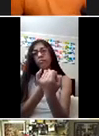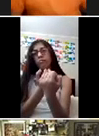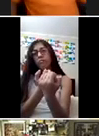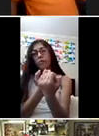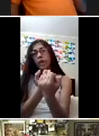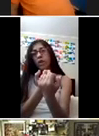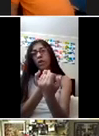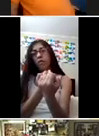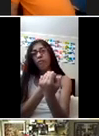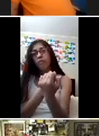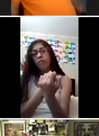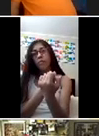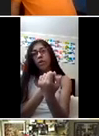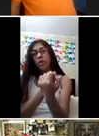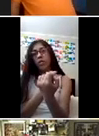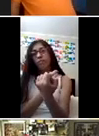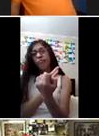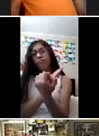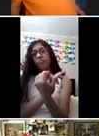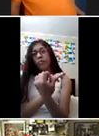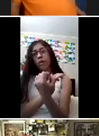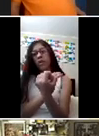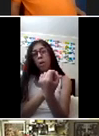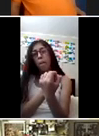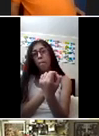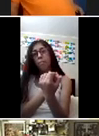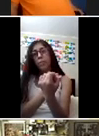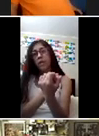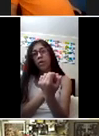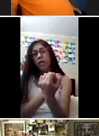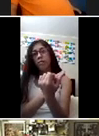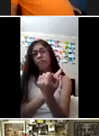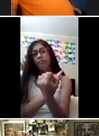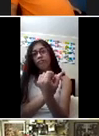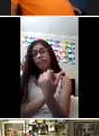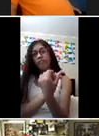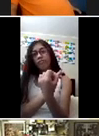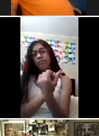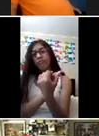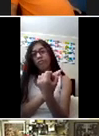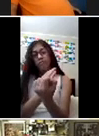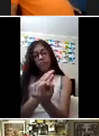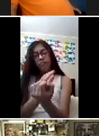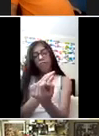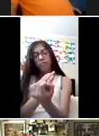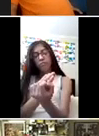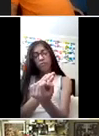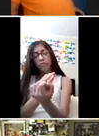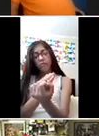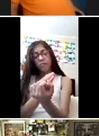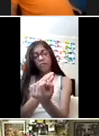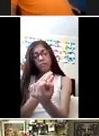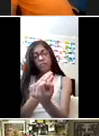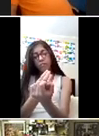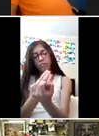Usually grows on trees. Tree. Grows on trees. Yeah. How does the tree happen? You